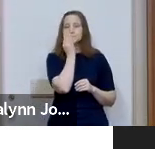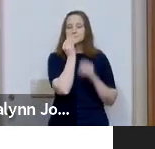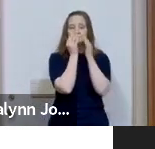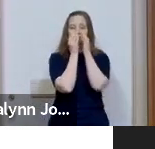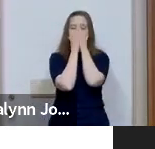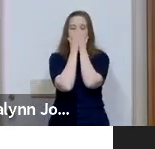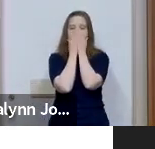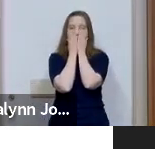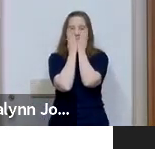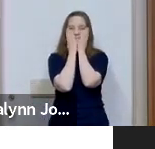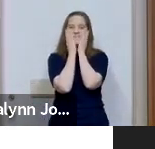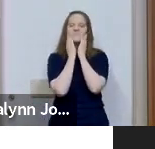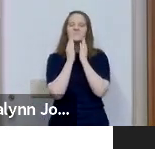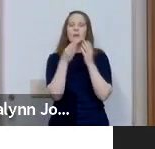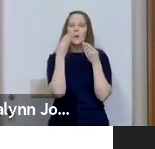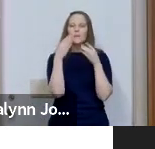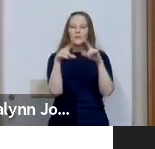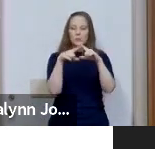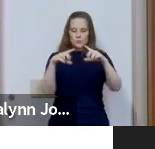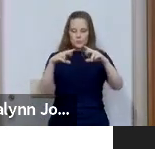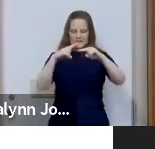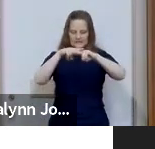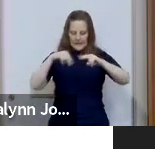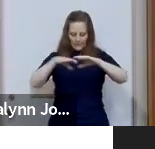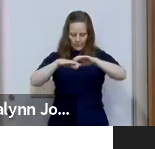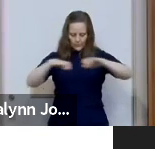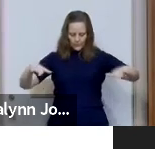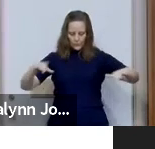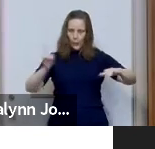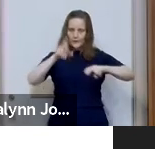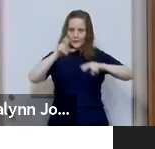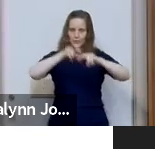You'll see the blue tape on the floor indicating where the chairs should stay.